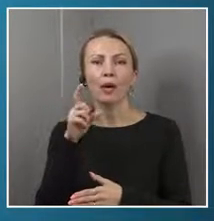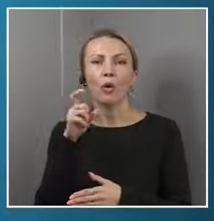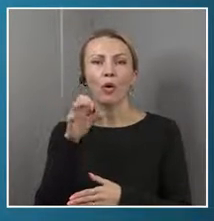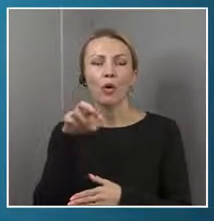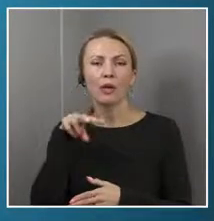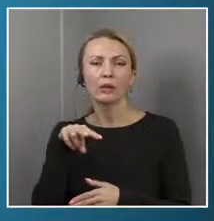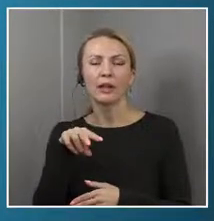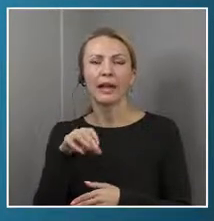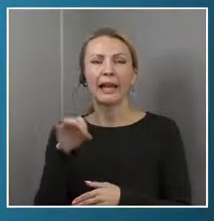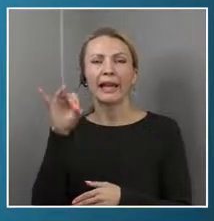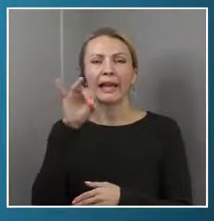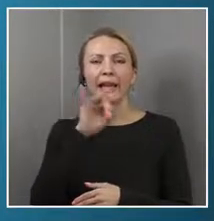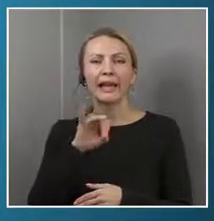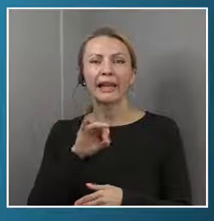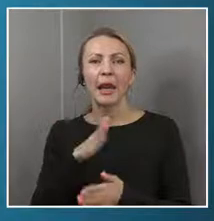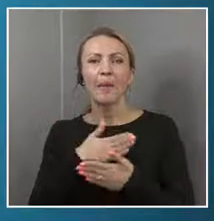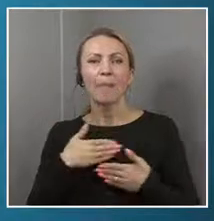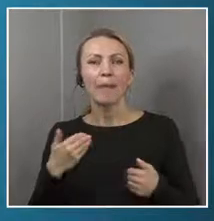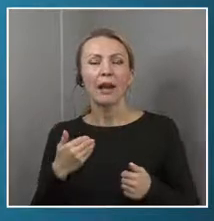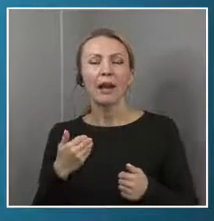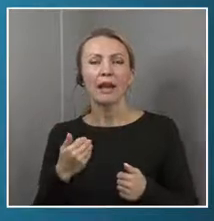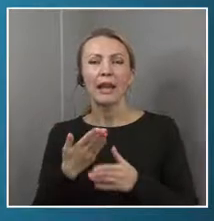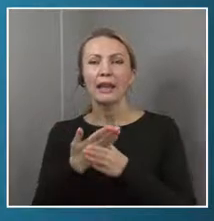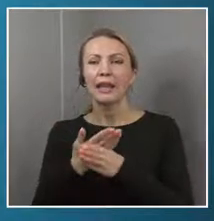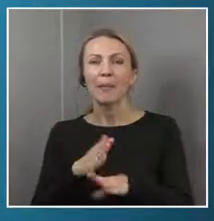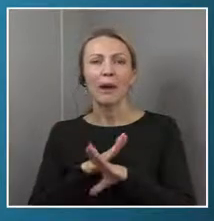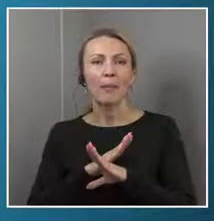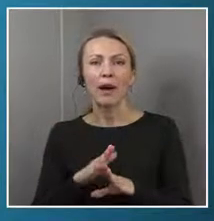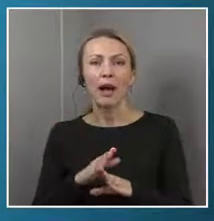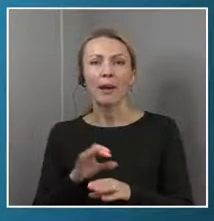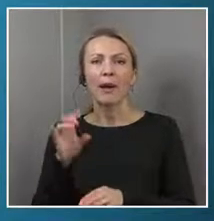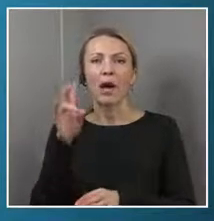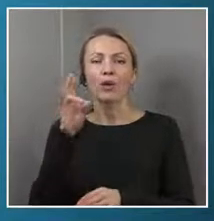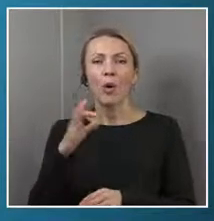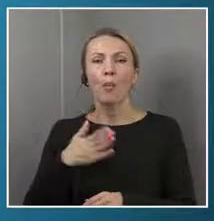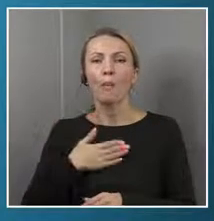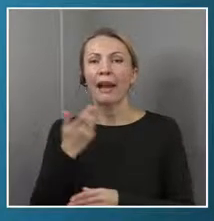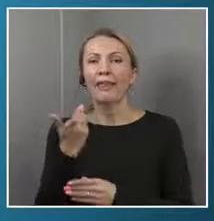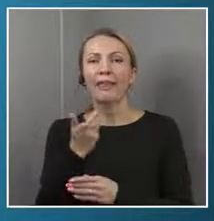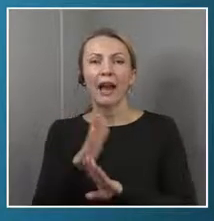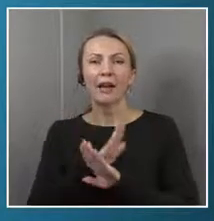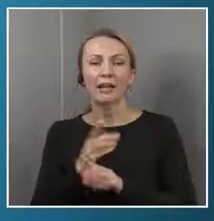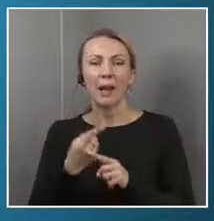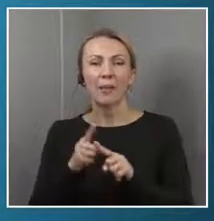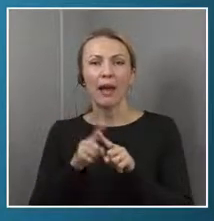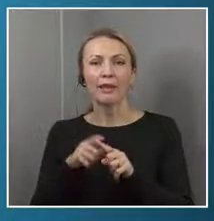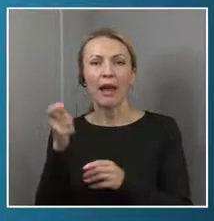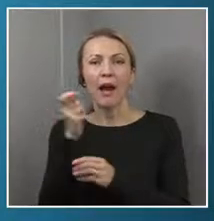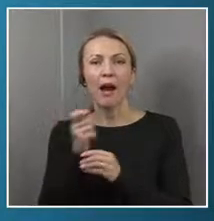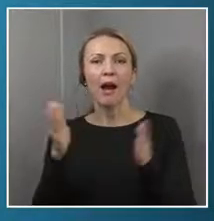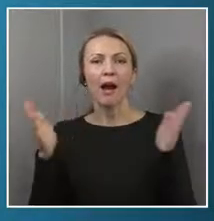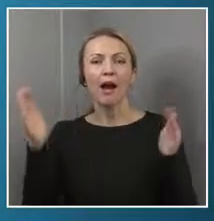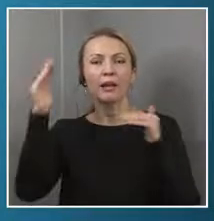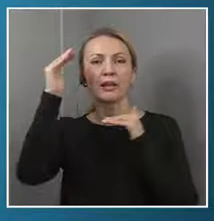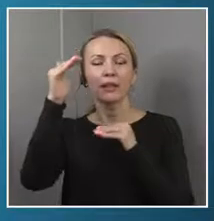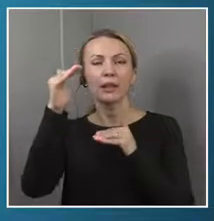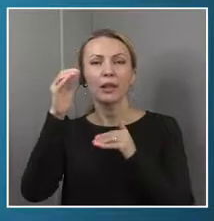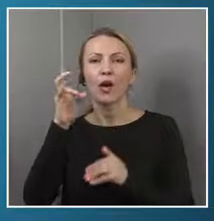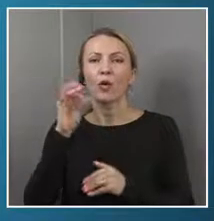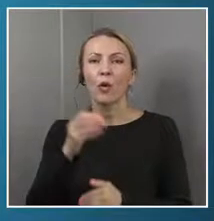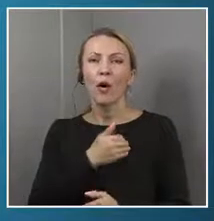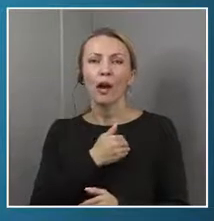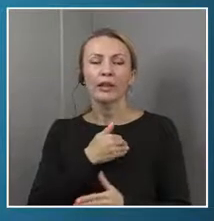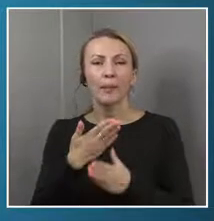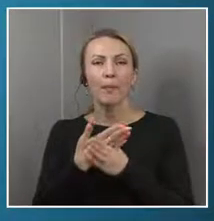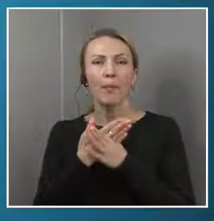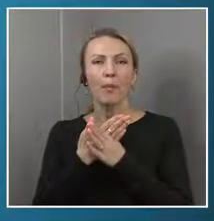interested his wife, only to spend millions on another version of it decades later to make up for his earlier missed